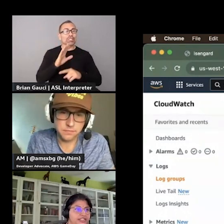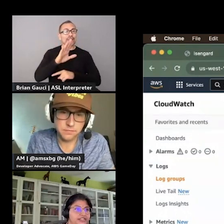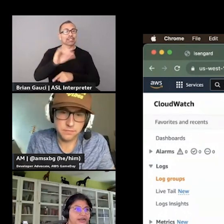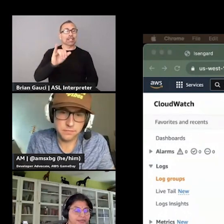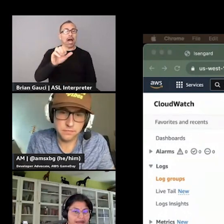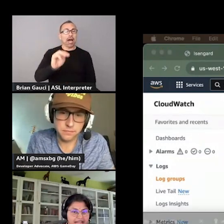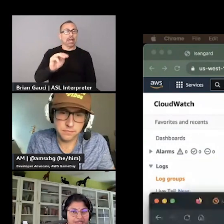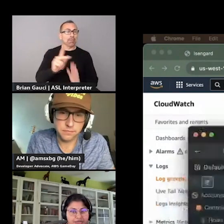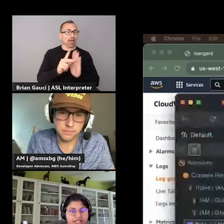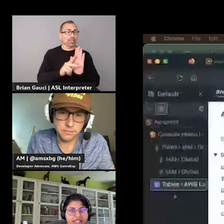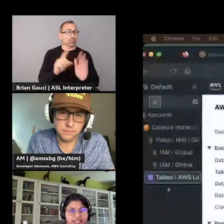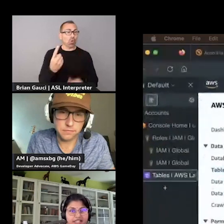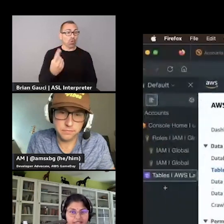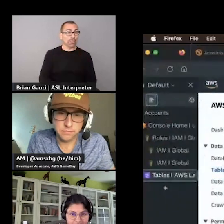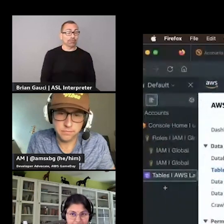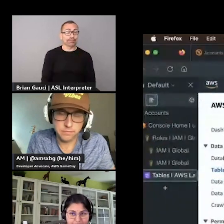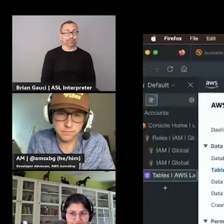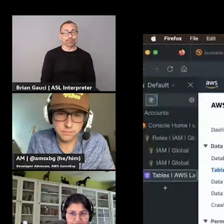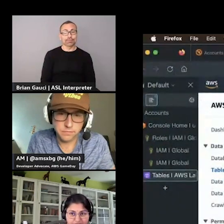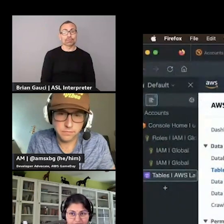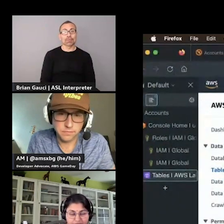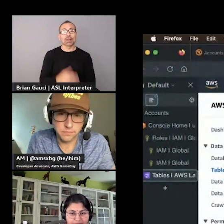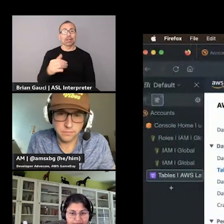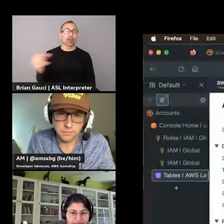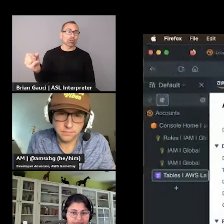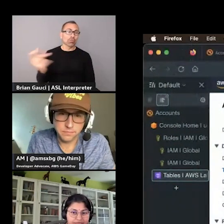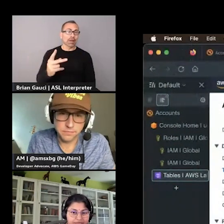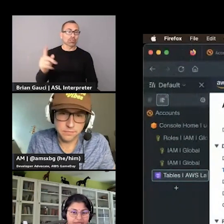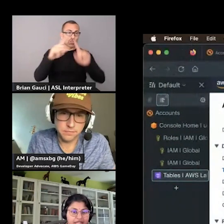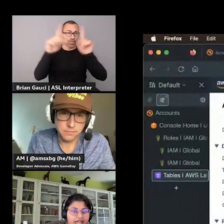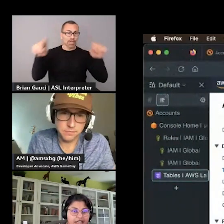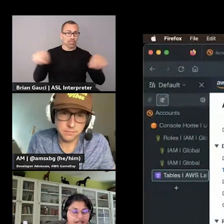now let's come back to the lake formation console.